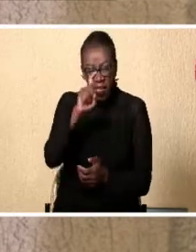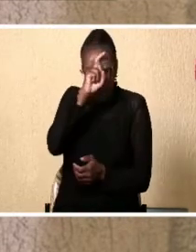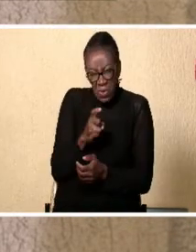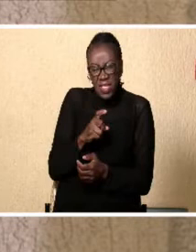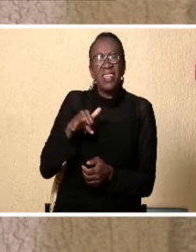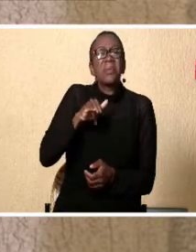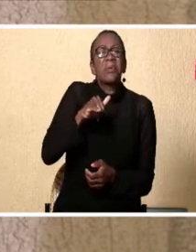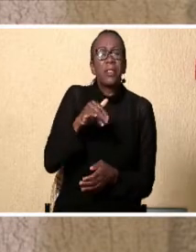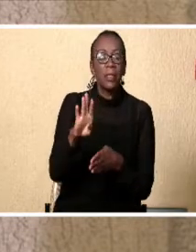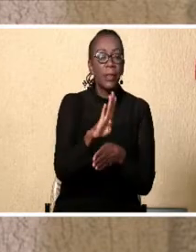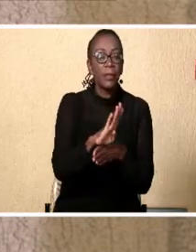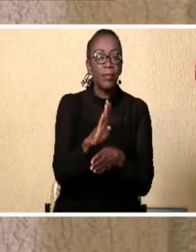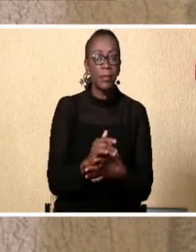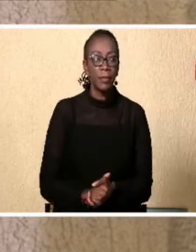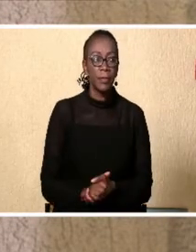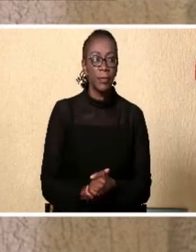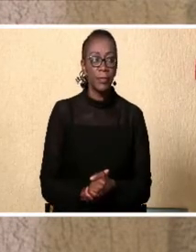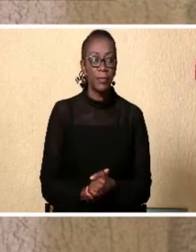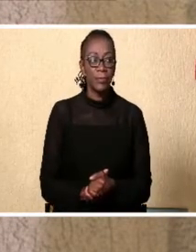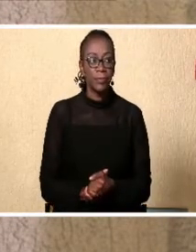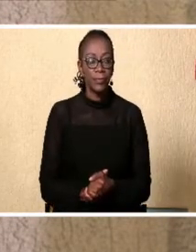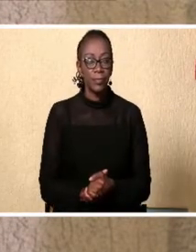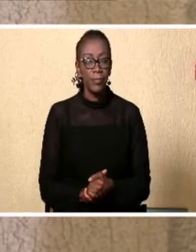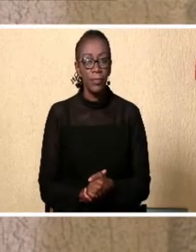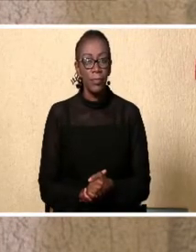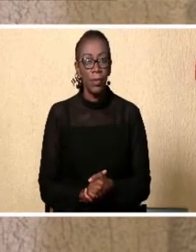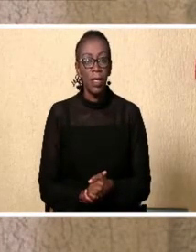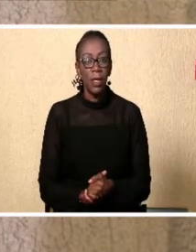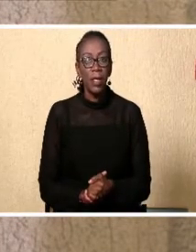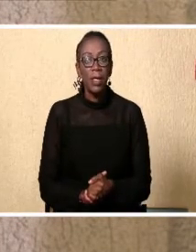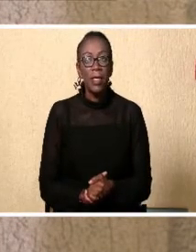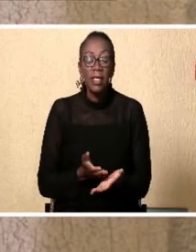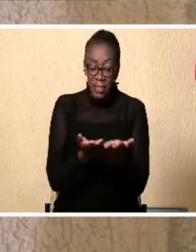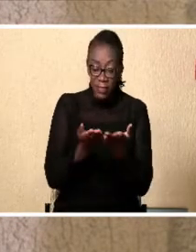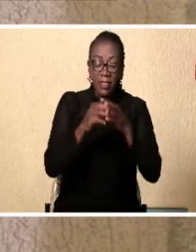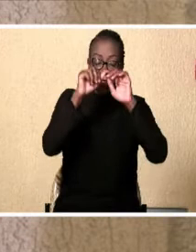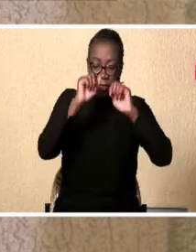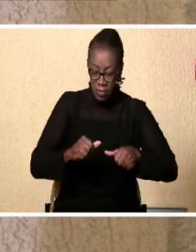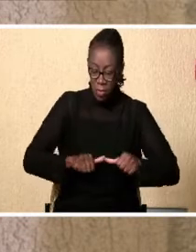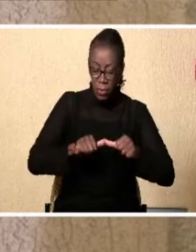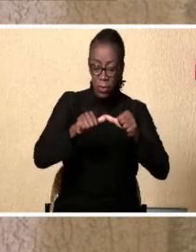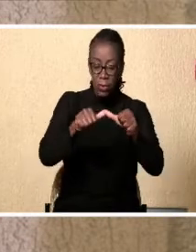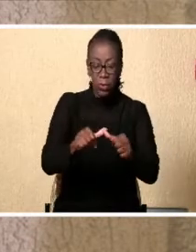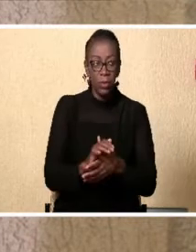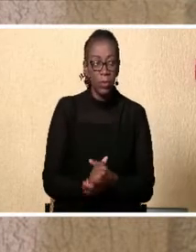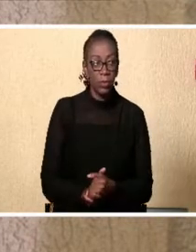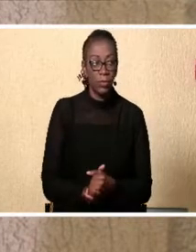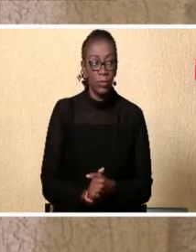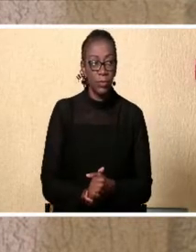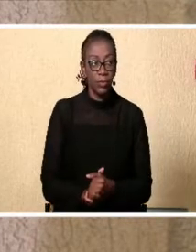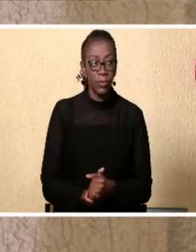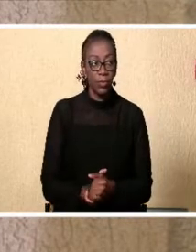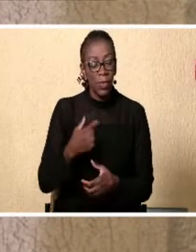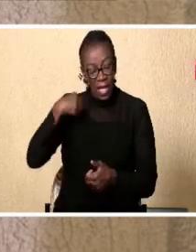of products and services that still need to be able to be maintained during the lockdown? Because remember that we are still going on, we are